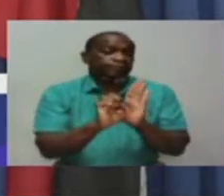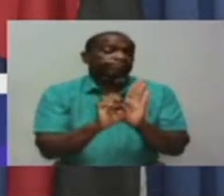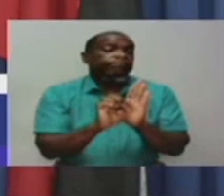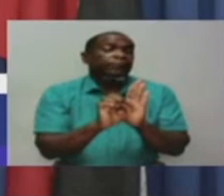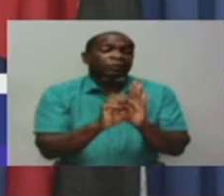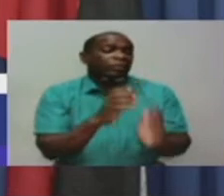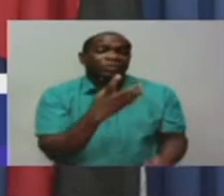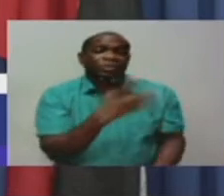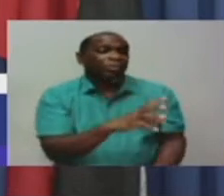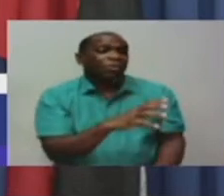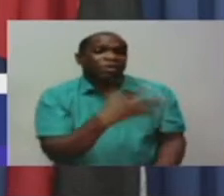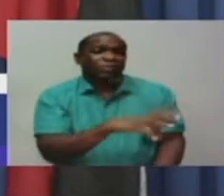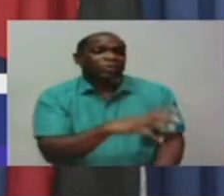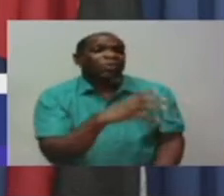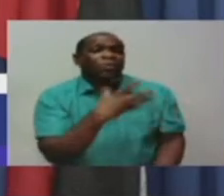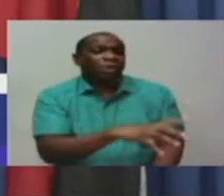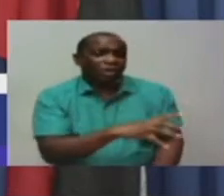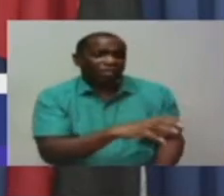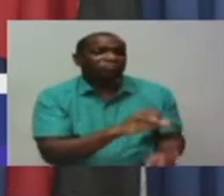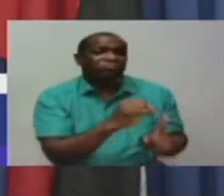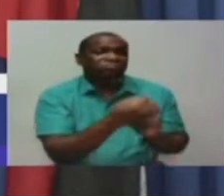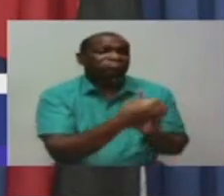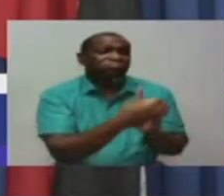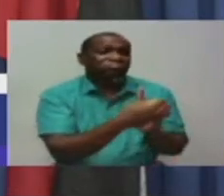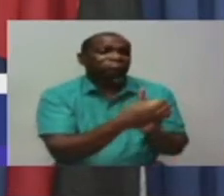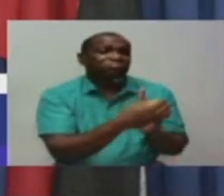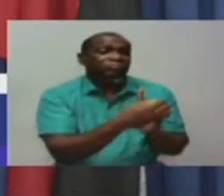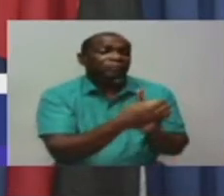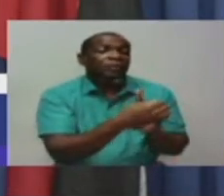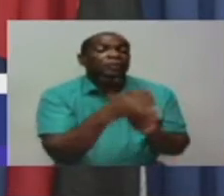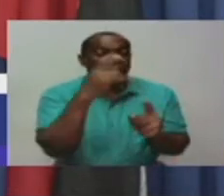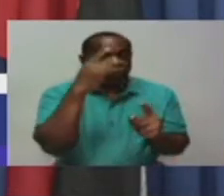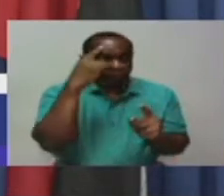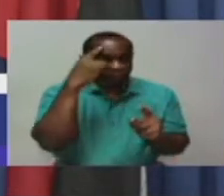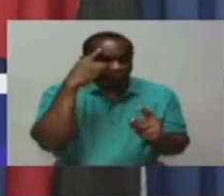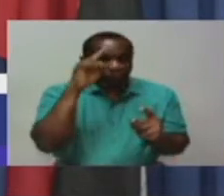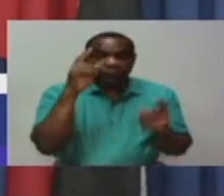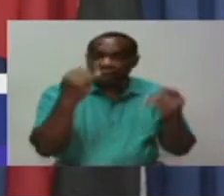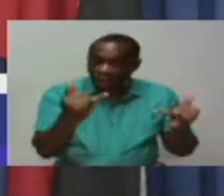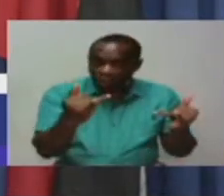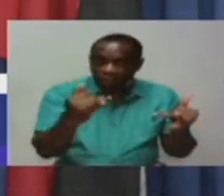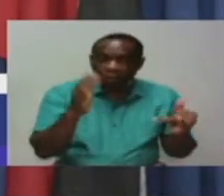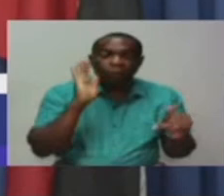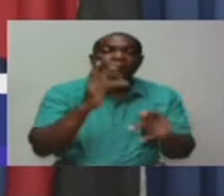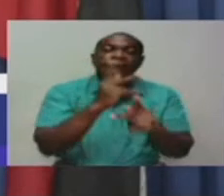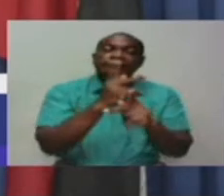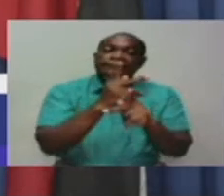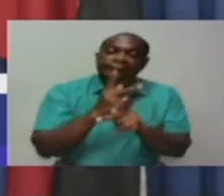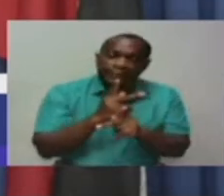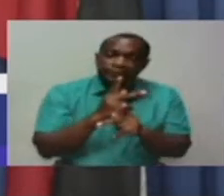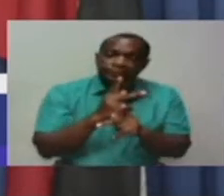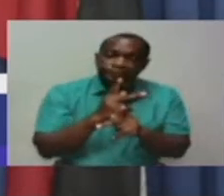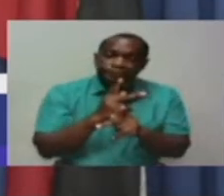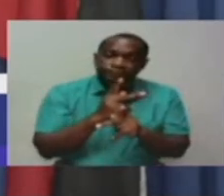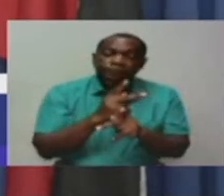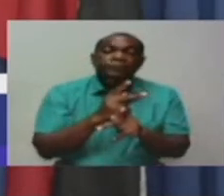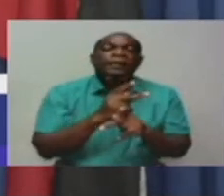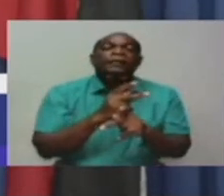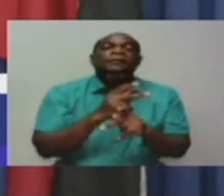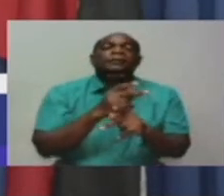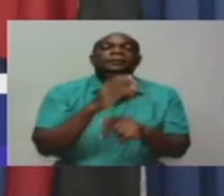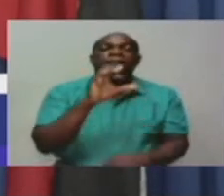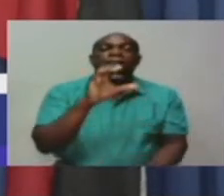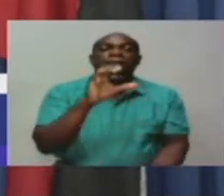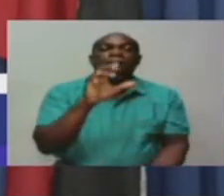situation. So for now, we will keep it. And as I said in the Parliament, and I've said before, at the